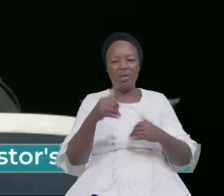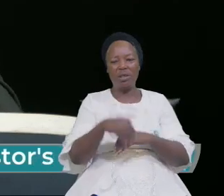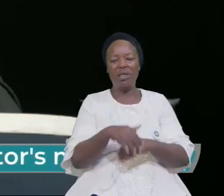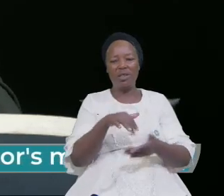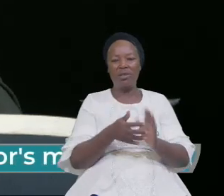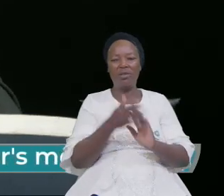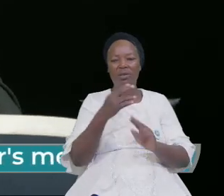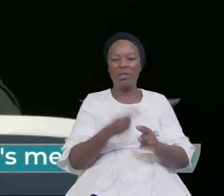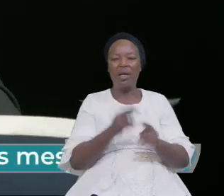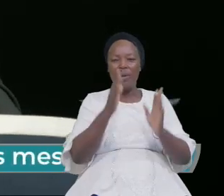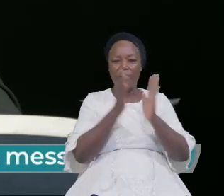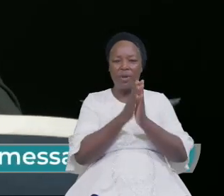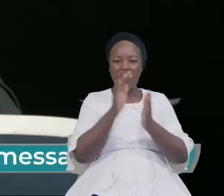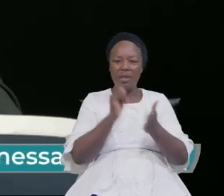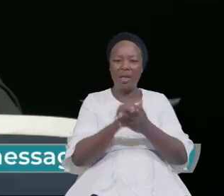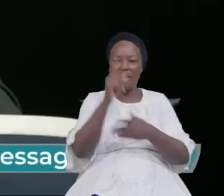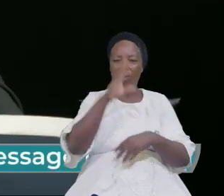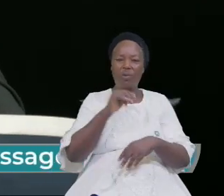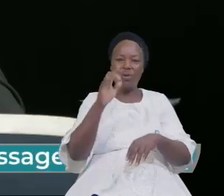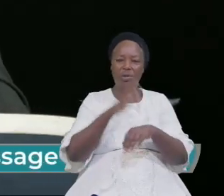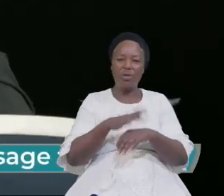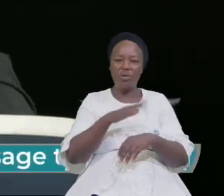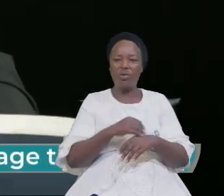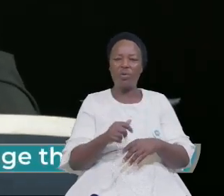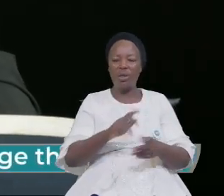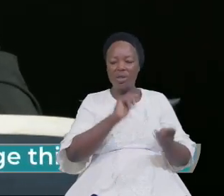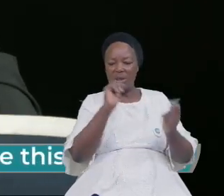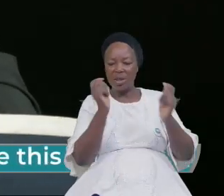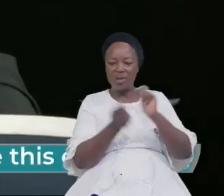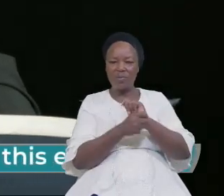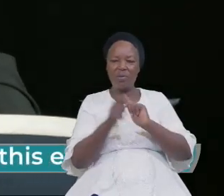Pray that God will touch you and reform you and transform you.